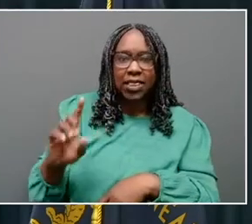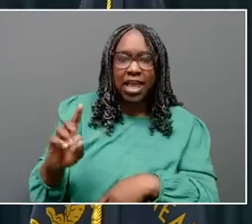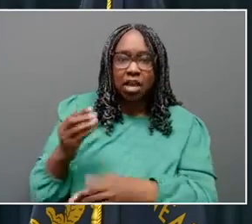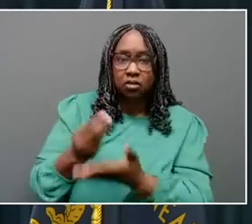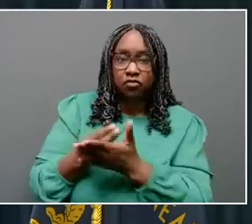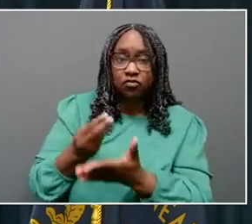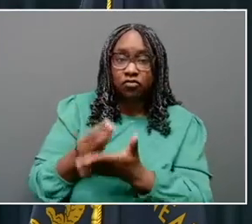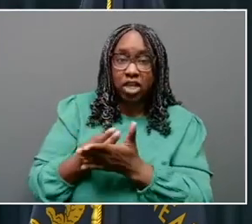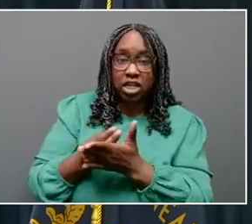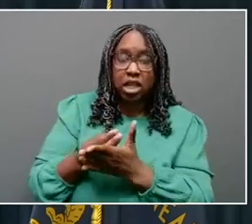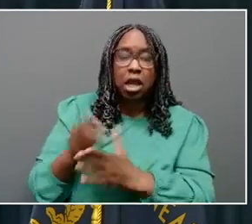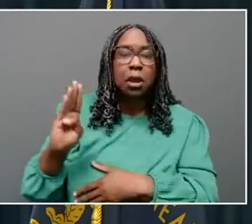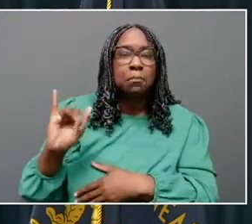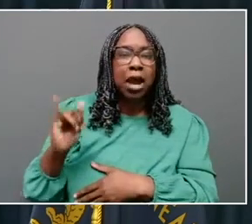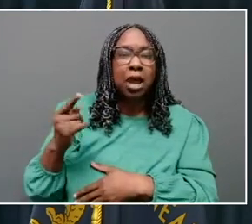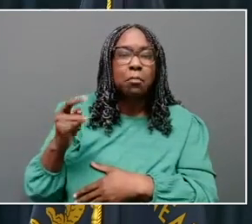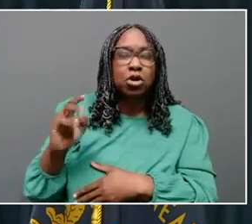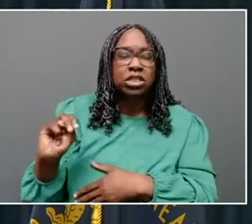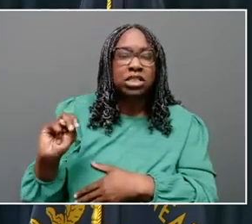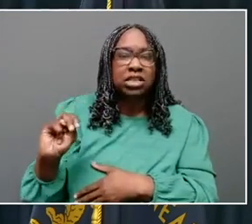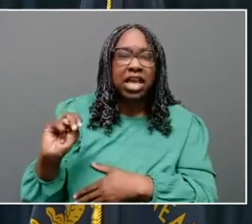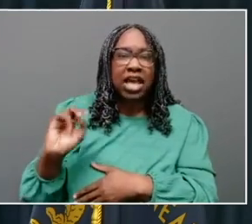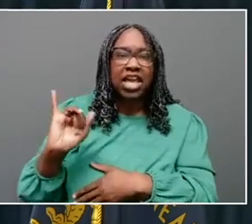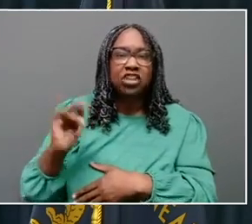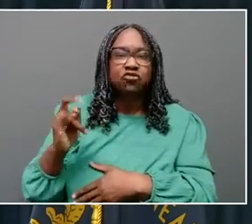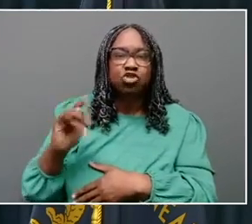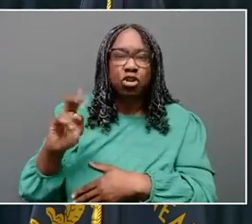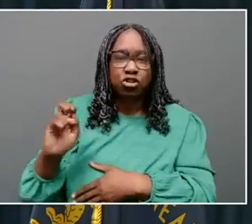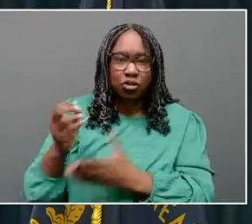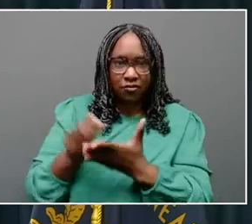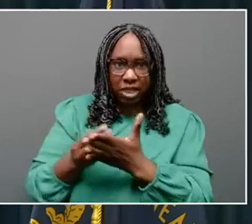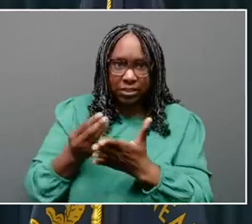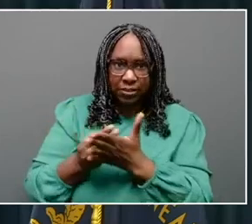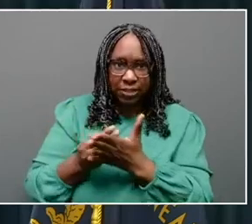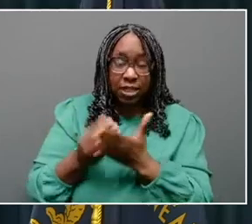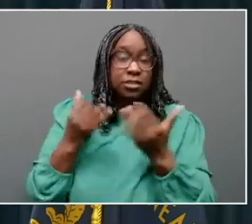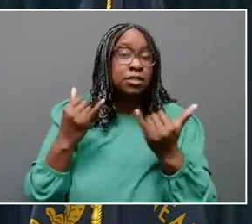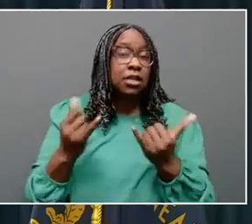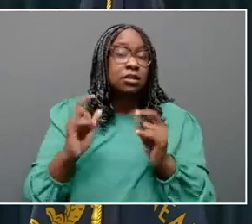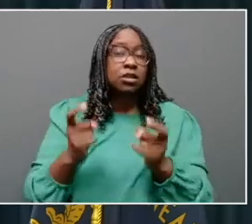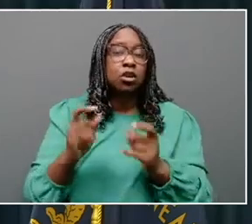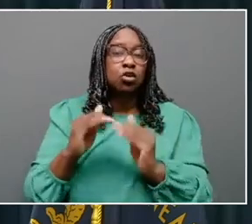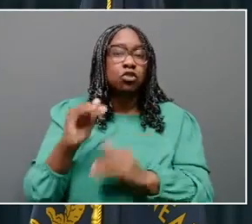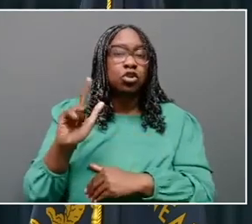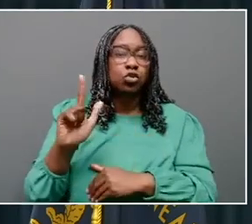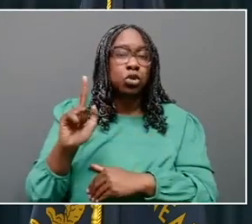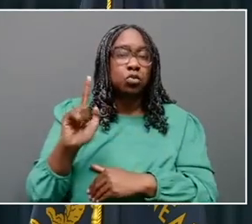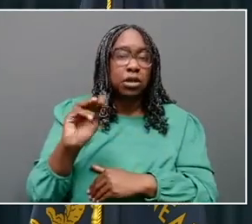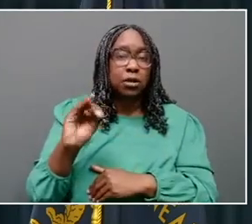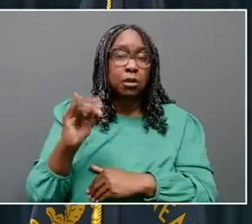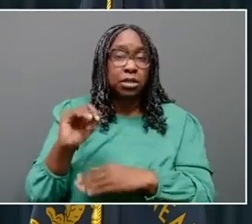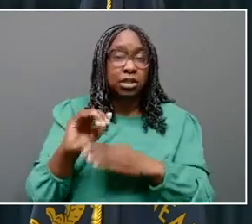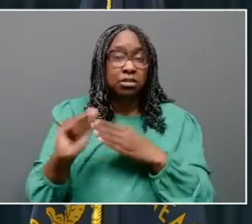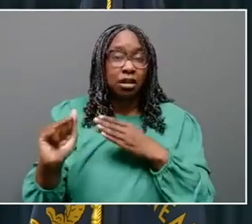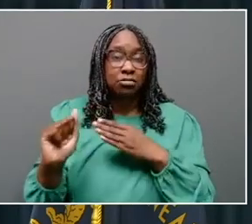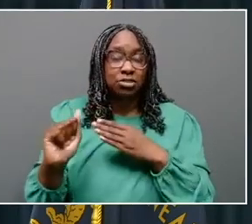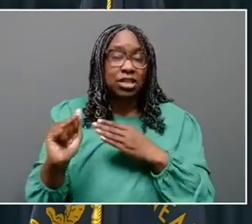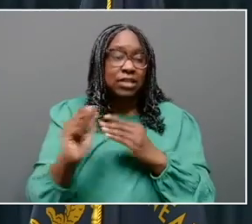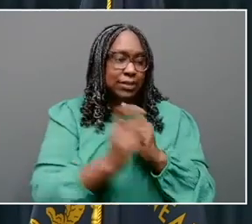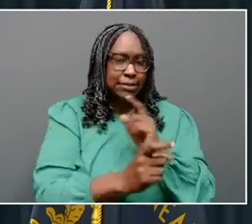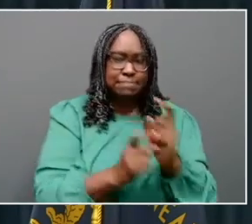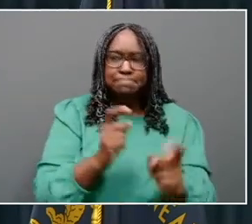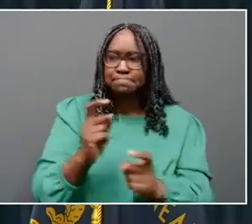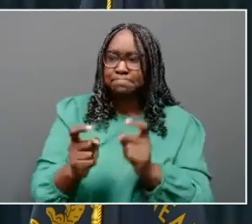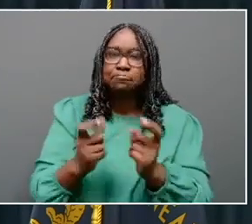Bipartisan Infrastructure Law Funds. To date, Kentucky's awarded more than $21 million in these types of funds to support our